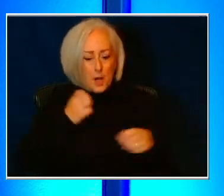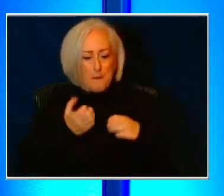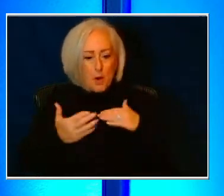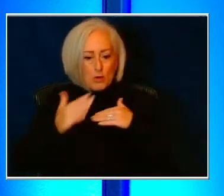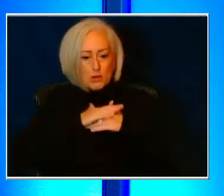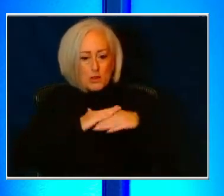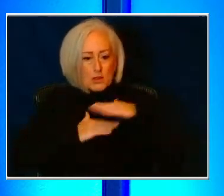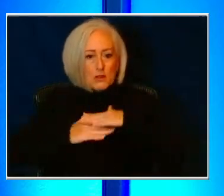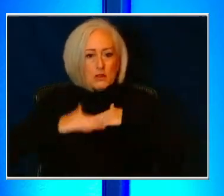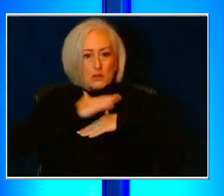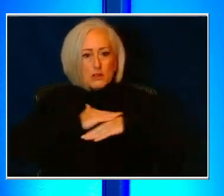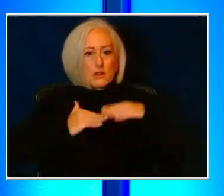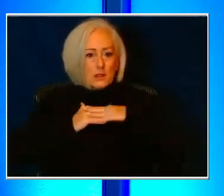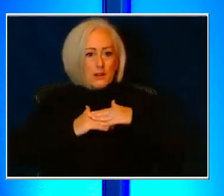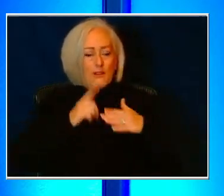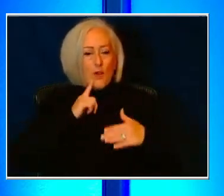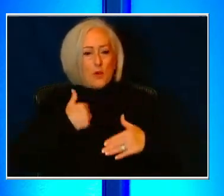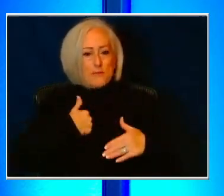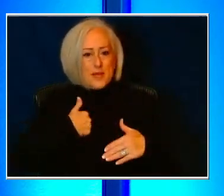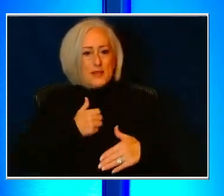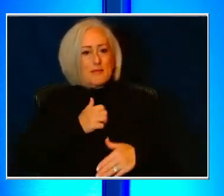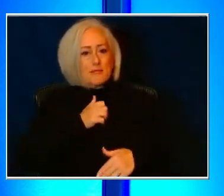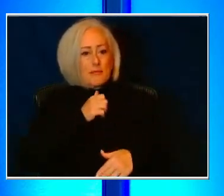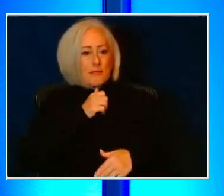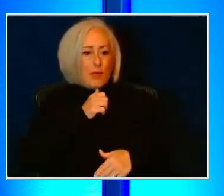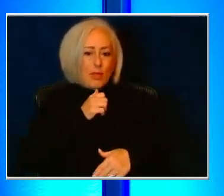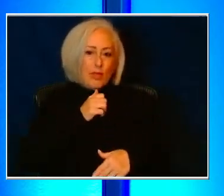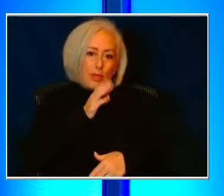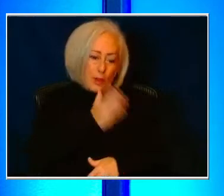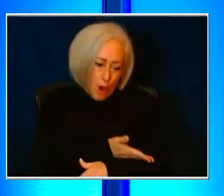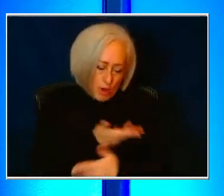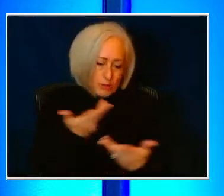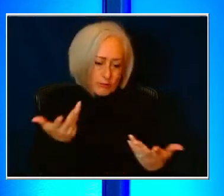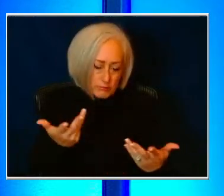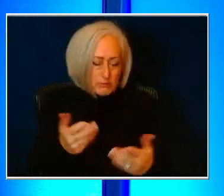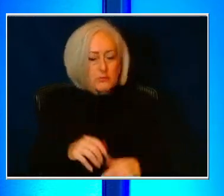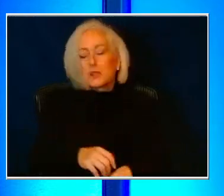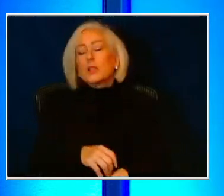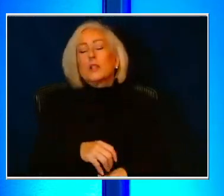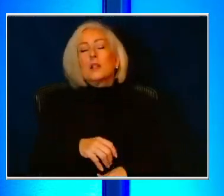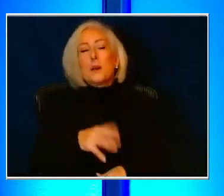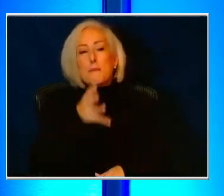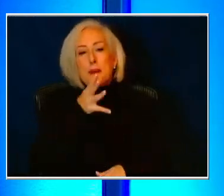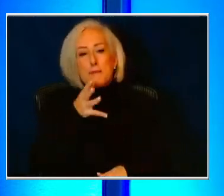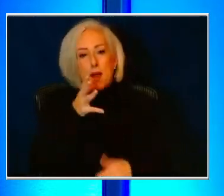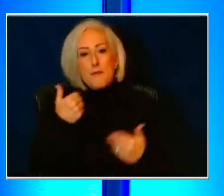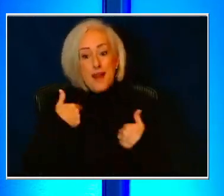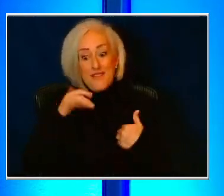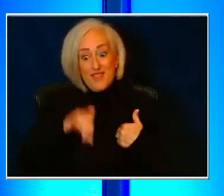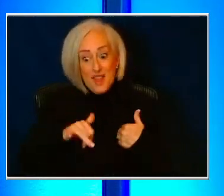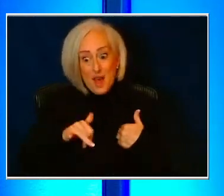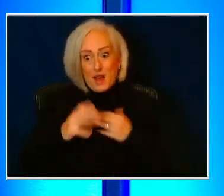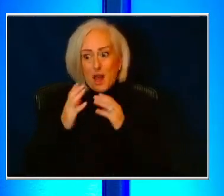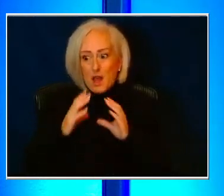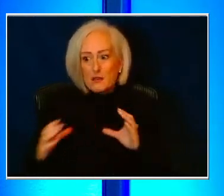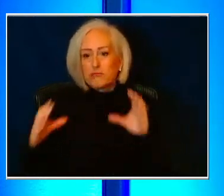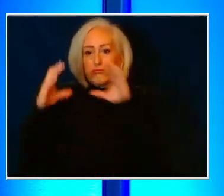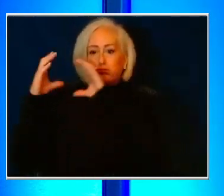his daughter. Now, if you ask my mom, she's got that and more. I mean, this isn't harder on, it's harder on no